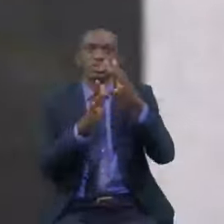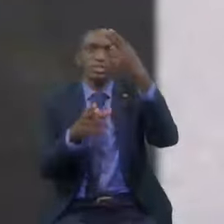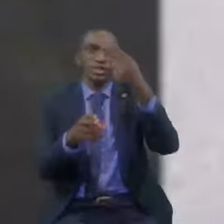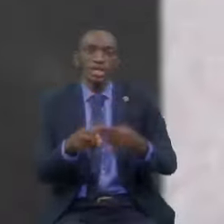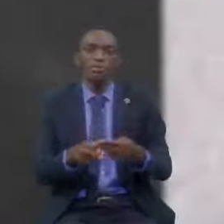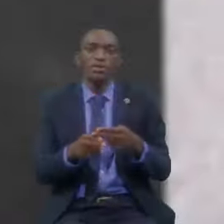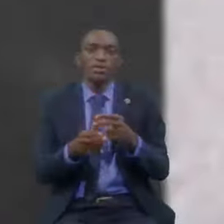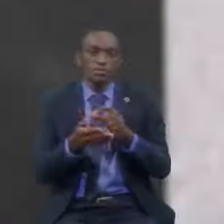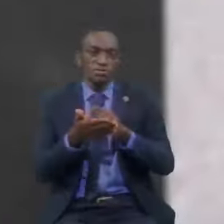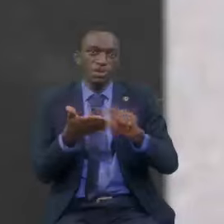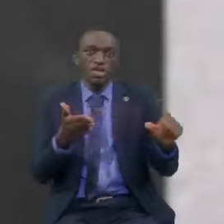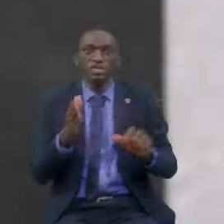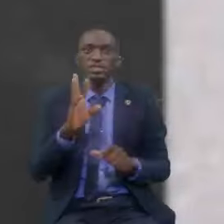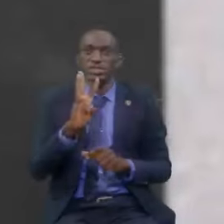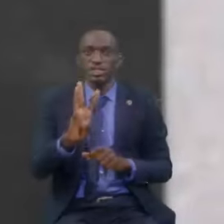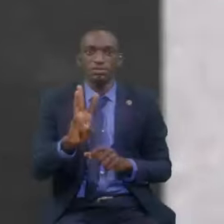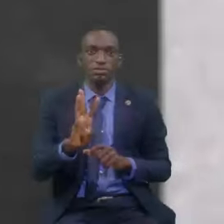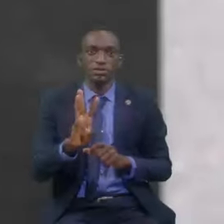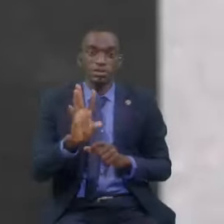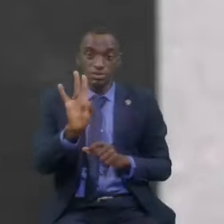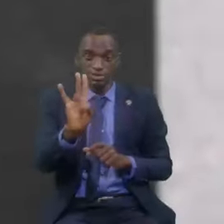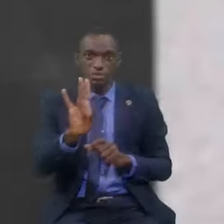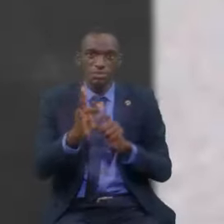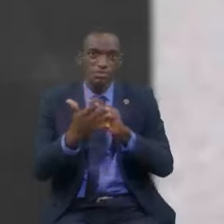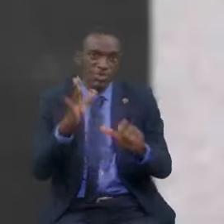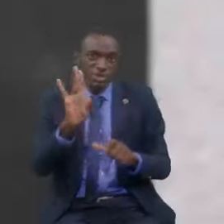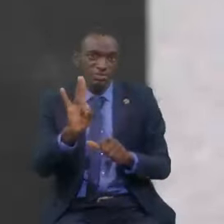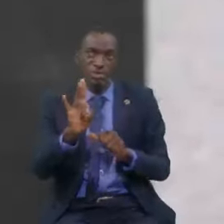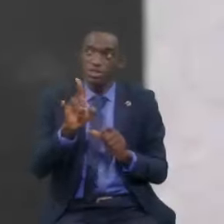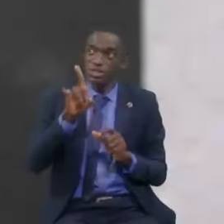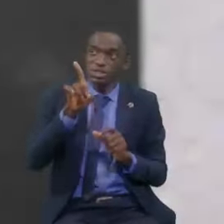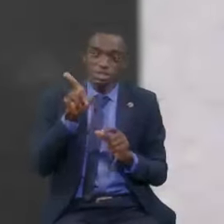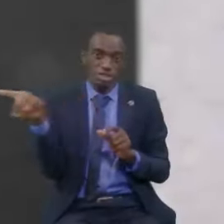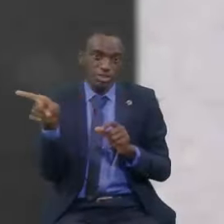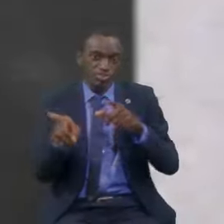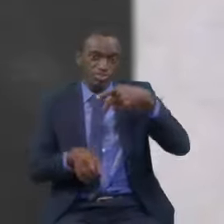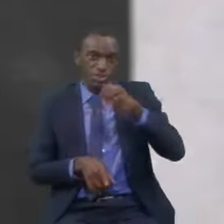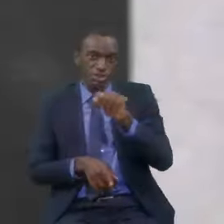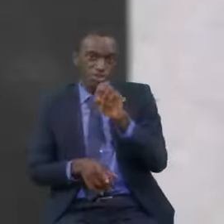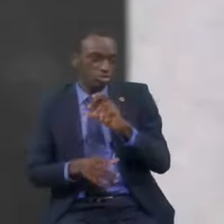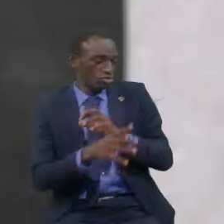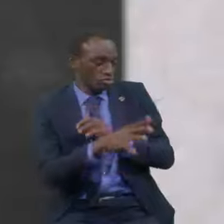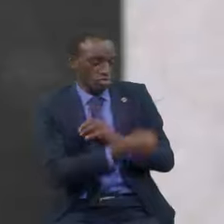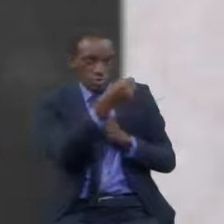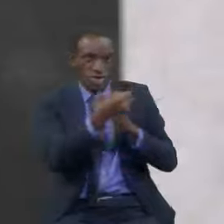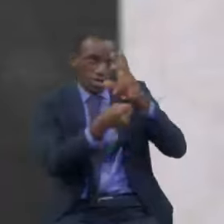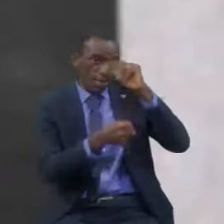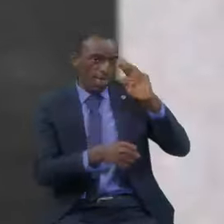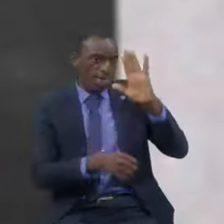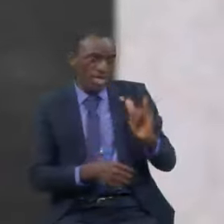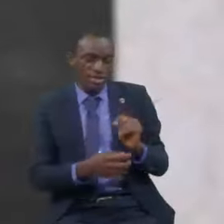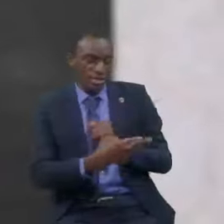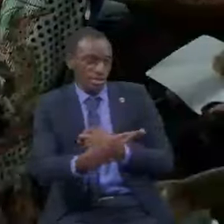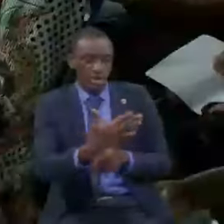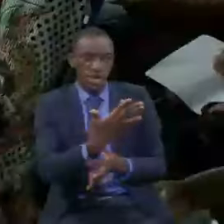verse 7, and he took him by the right hand and lifted him up. The Lord will lift